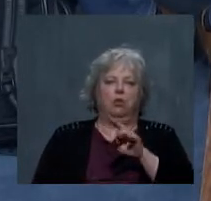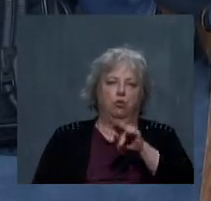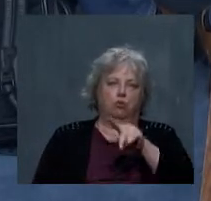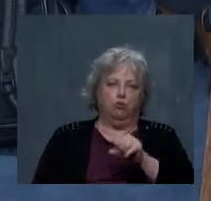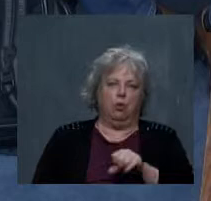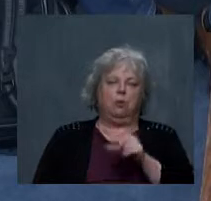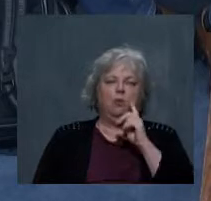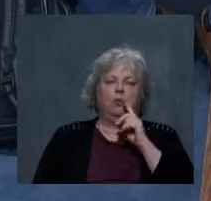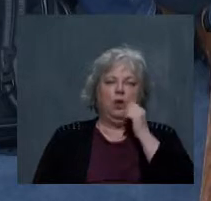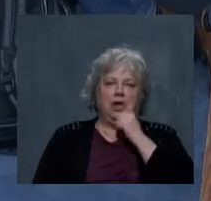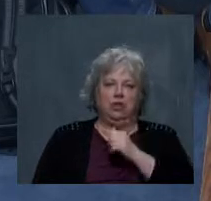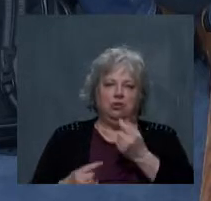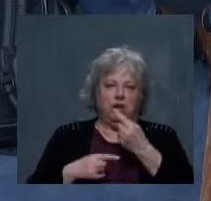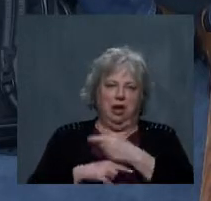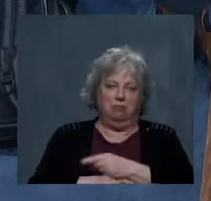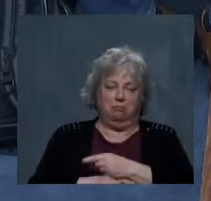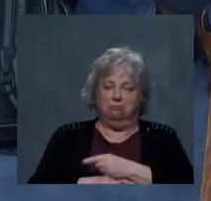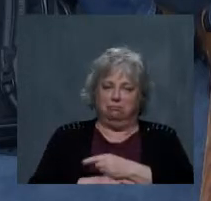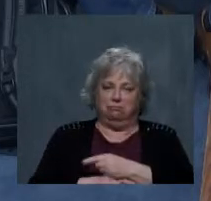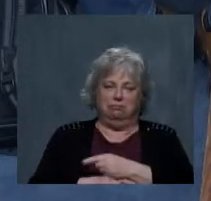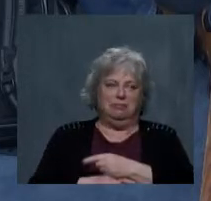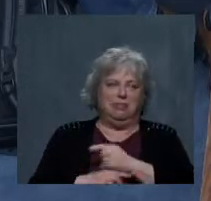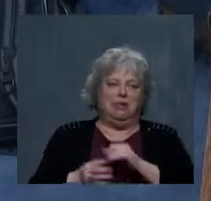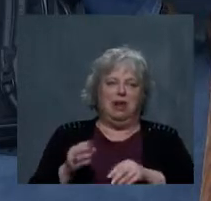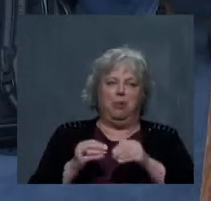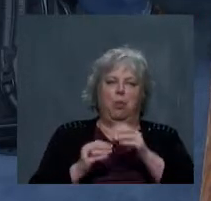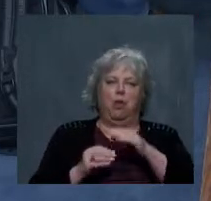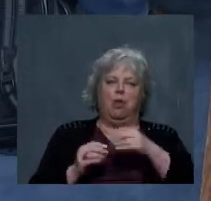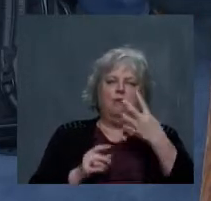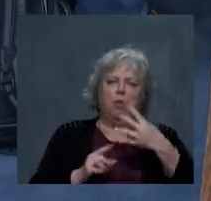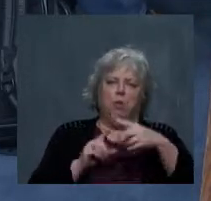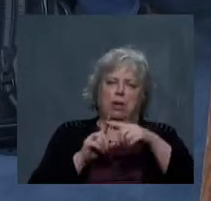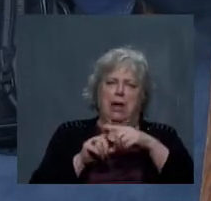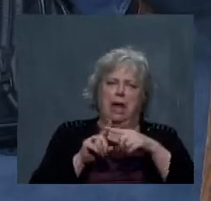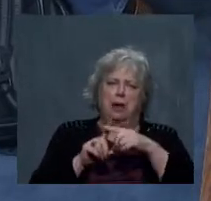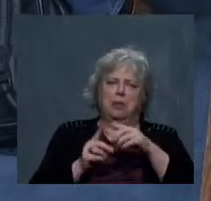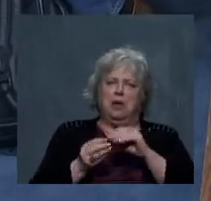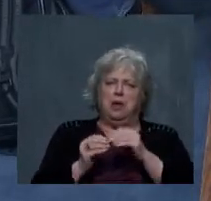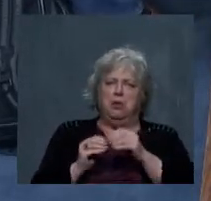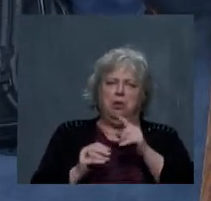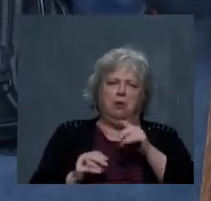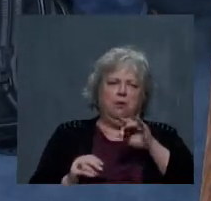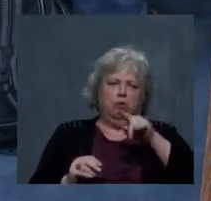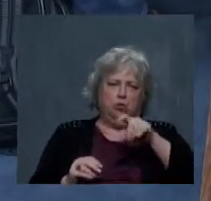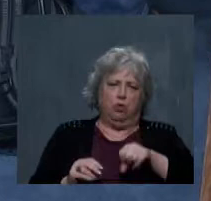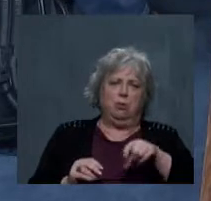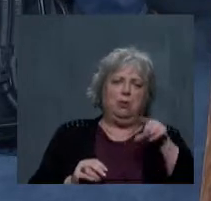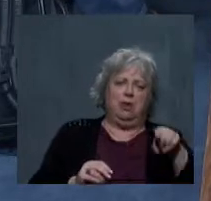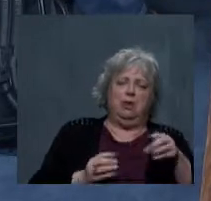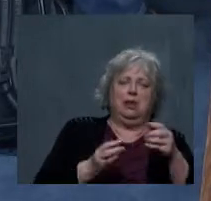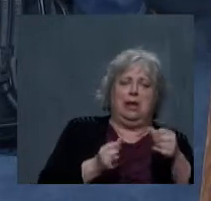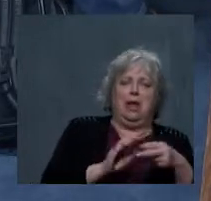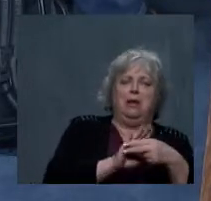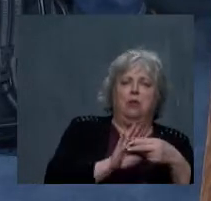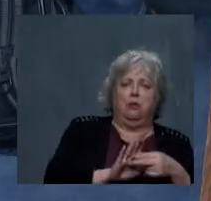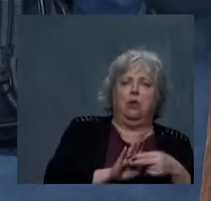day. So that is more than 4 times the number of trips that this land is zoned for.